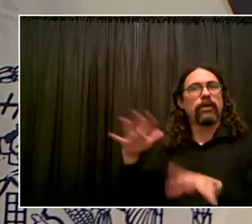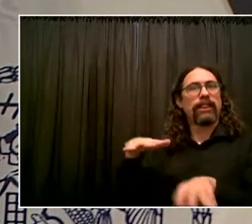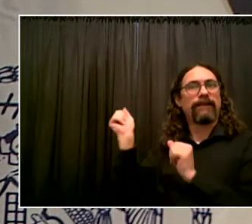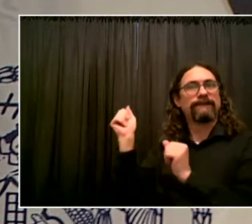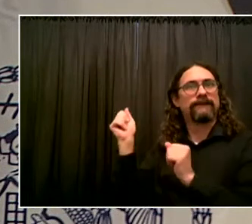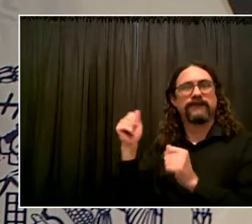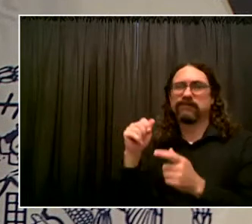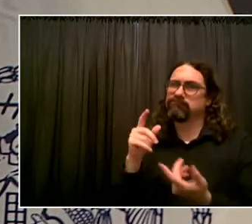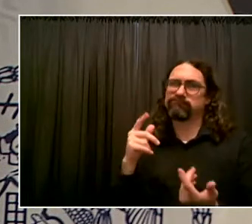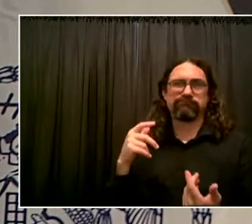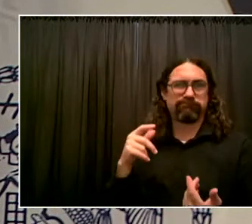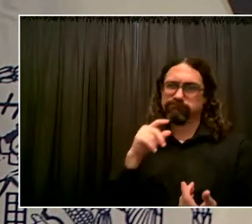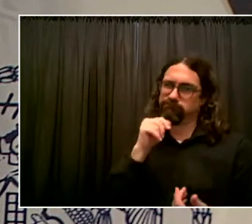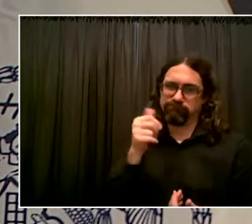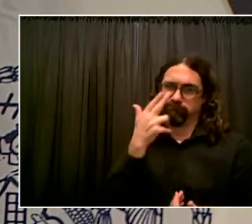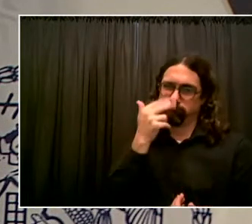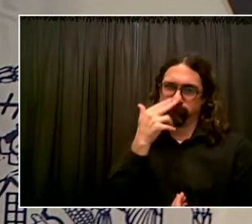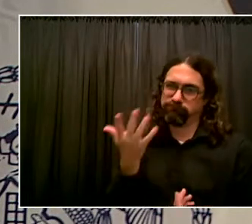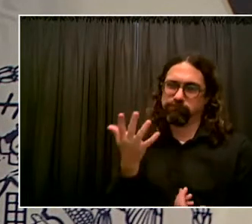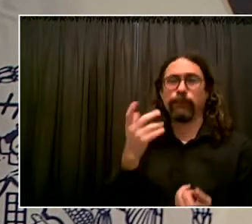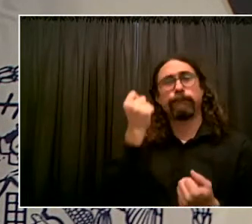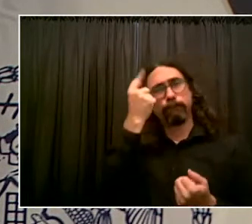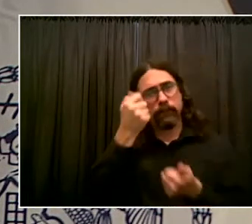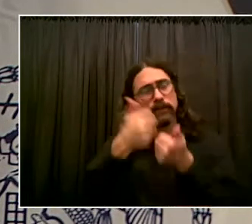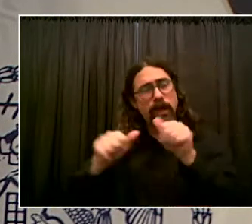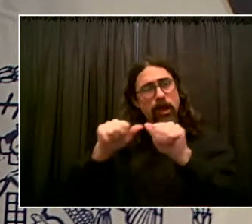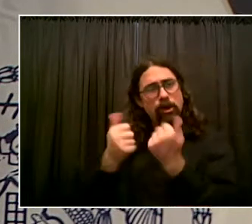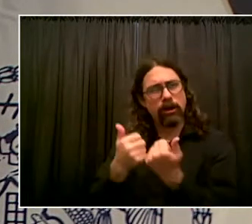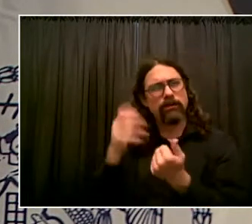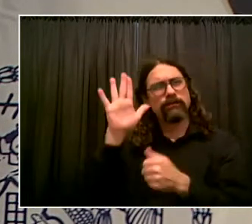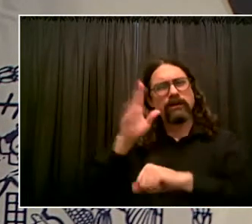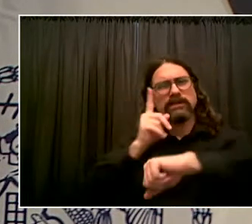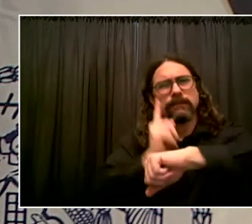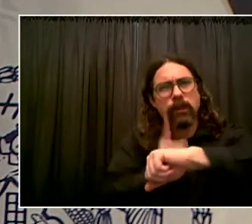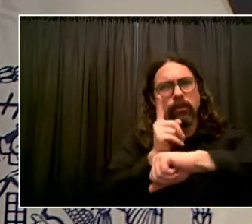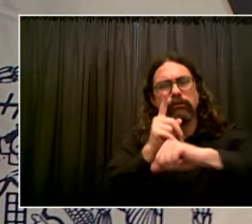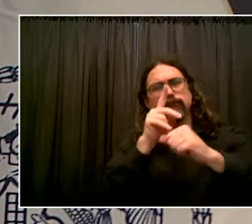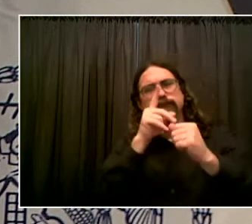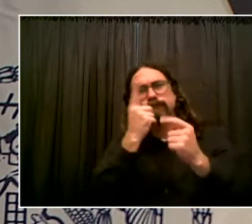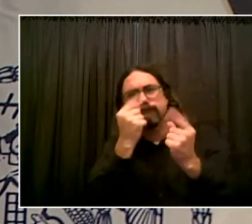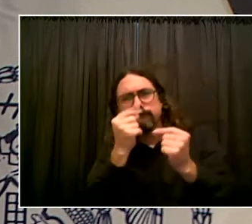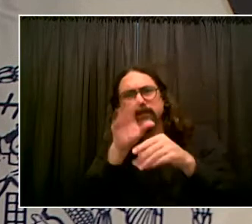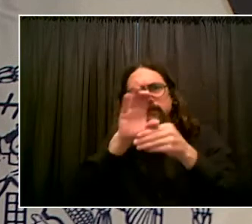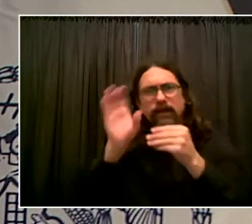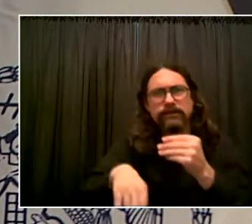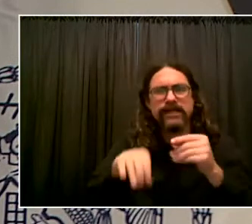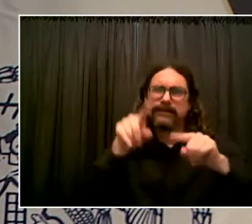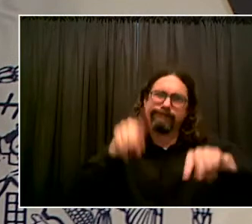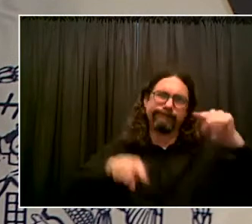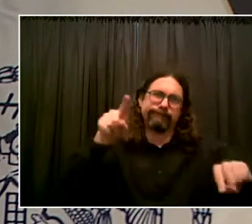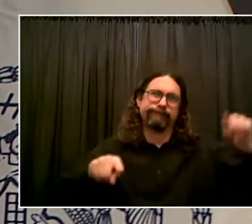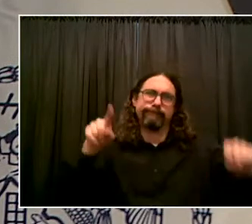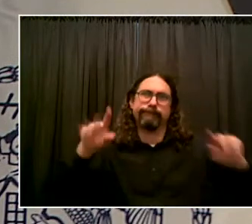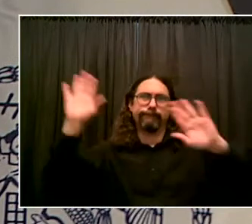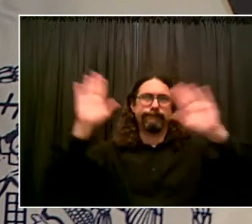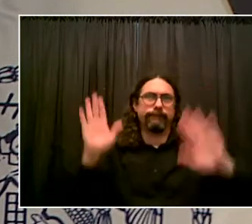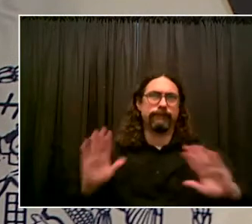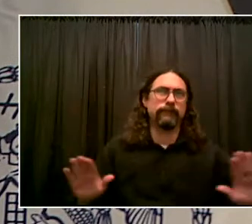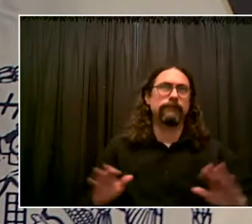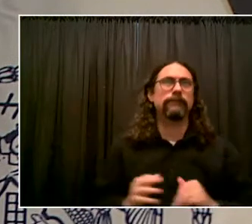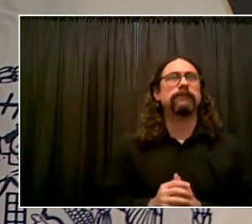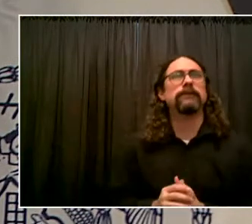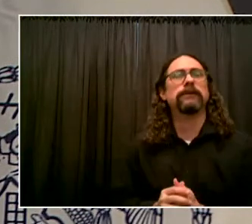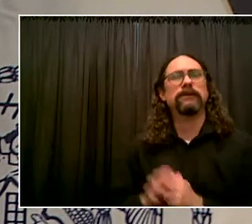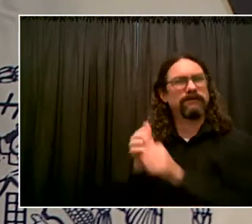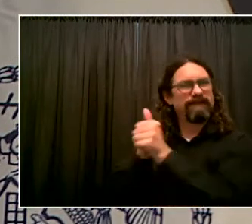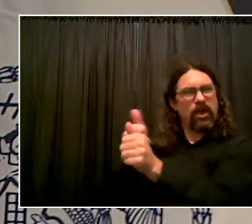all, if someone is out sick when they're not really sick, they are literally potentially harming their fellow New Yorkers because we need them where they should